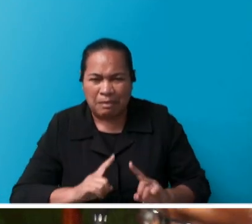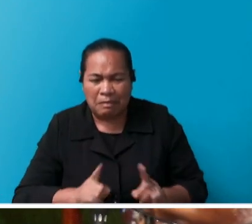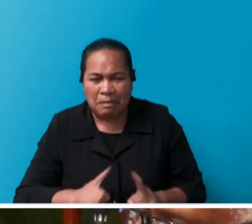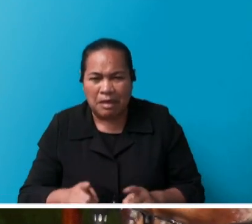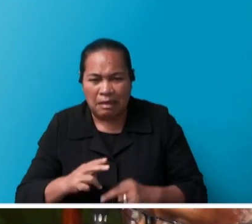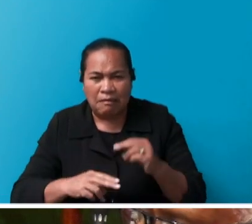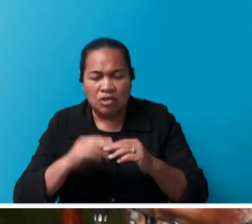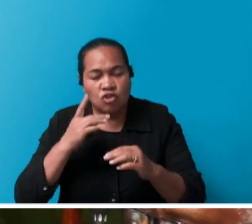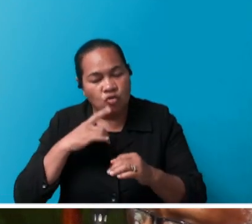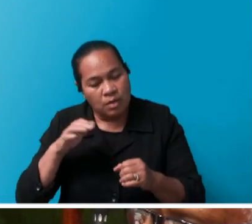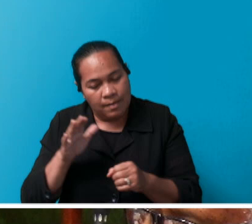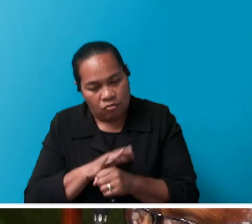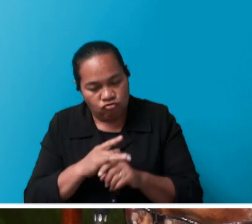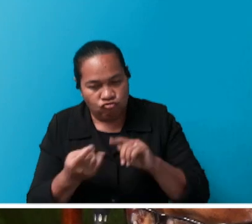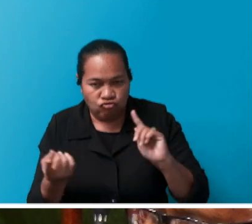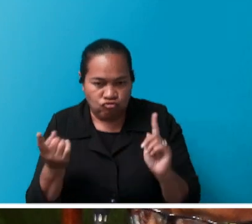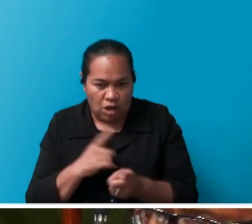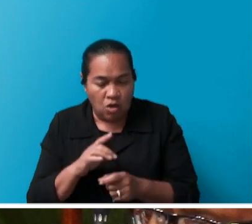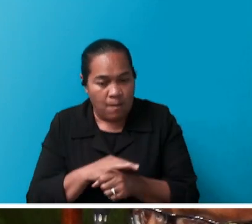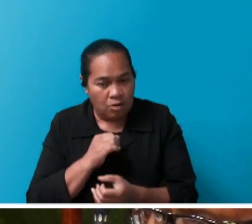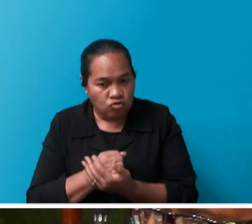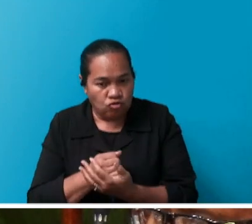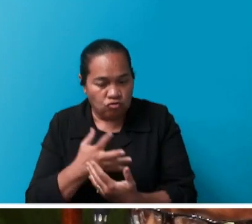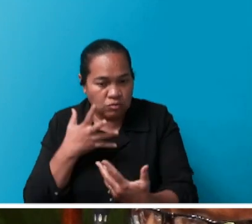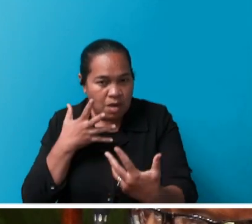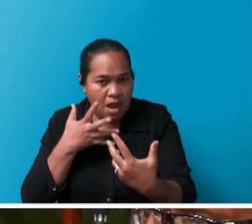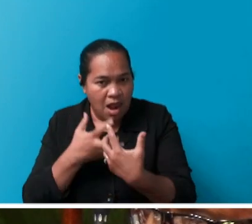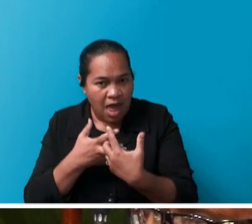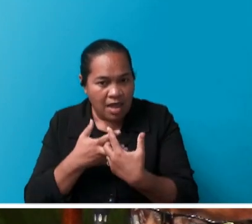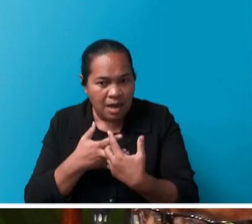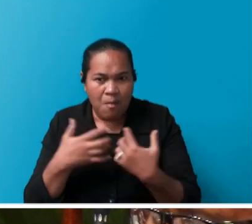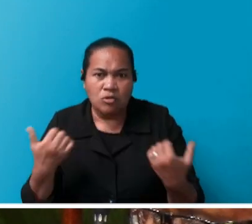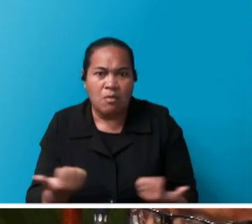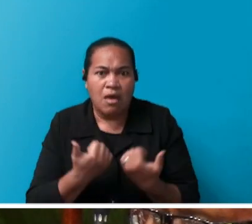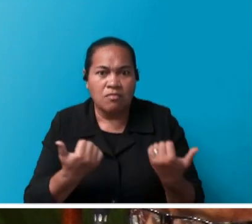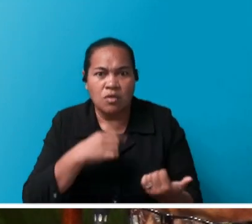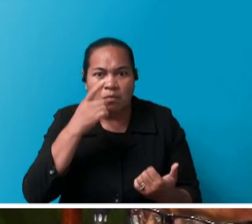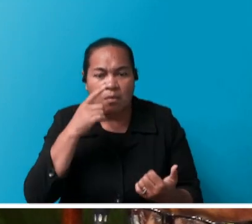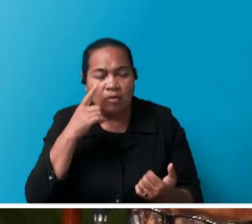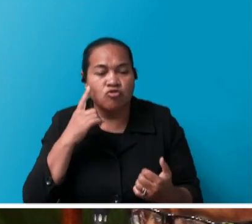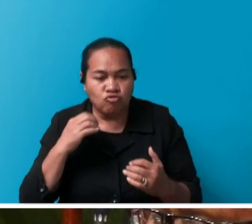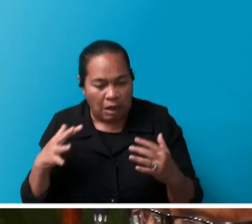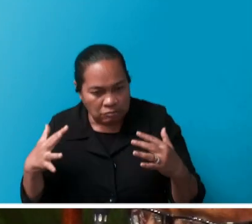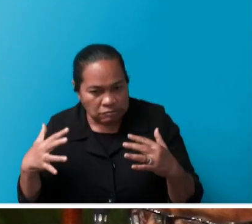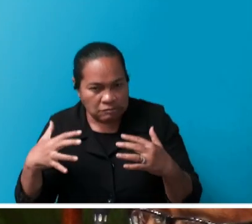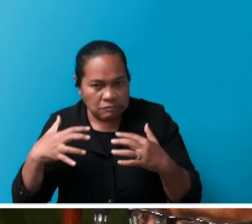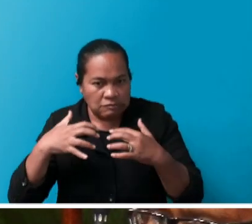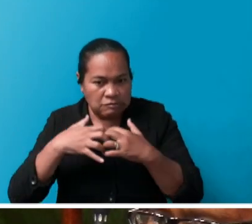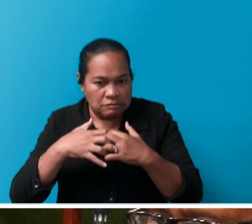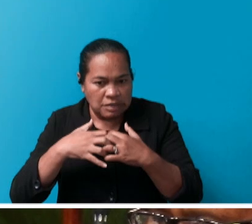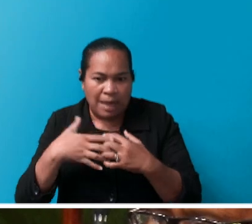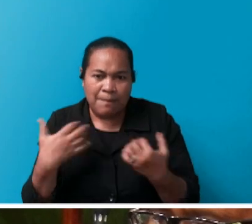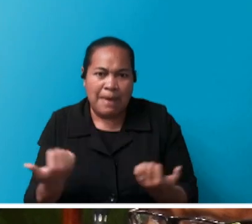and prioritization to be in line with the increasing population and our evolving healthcare